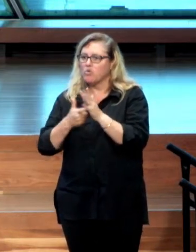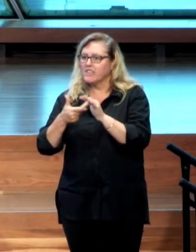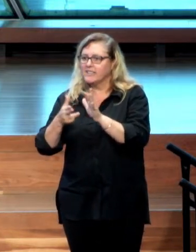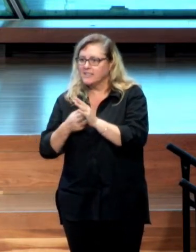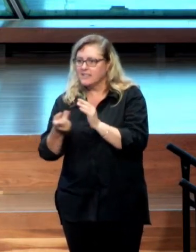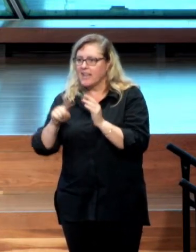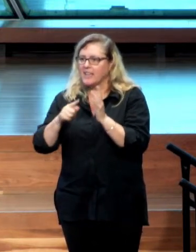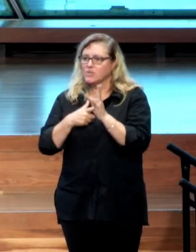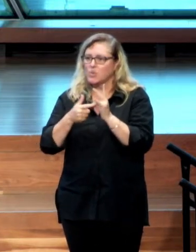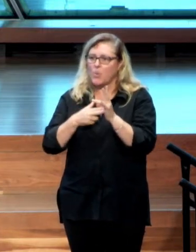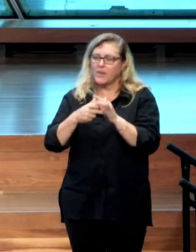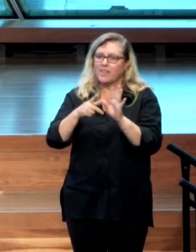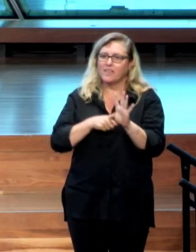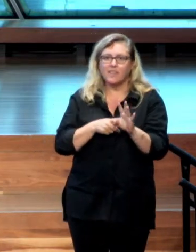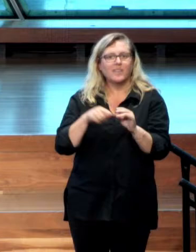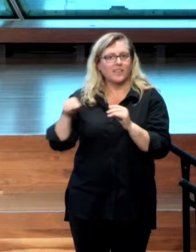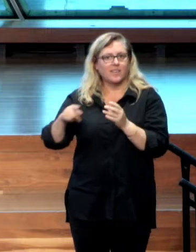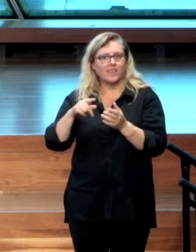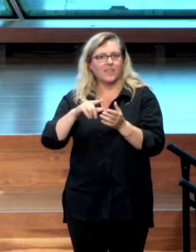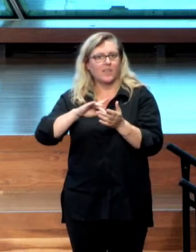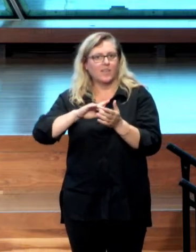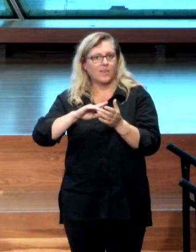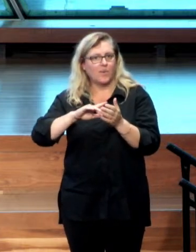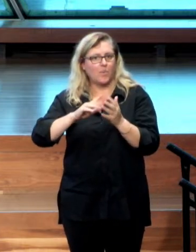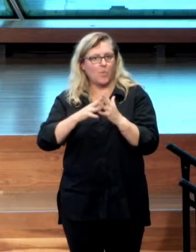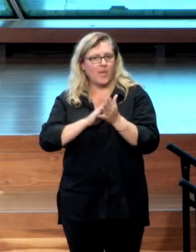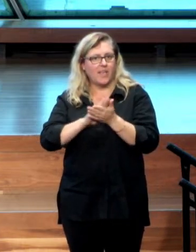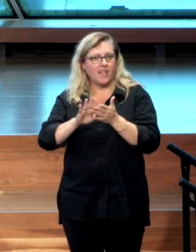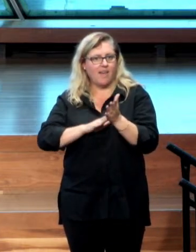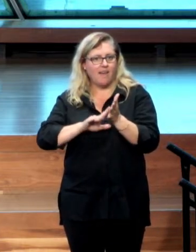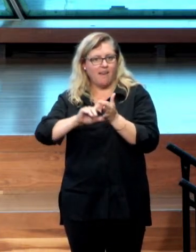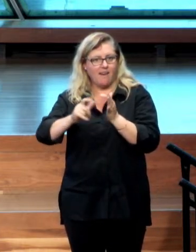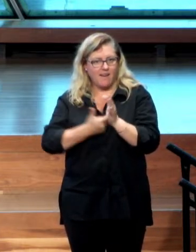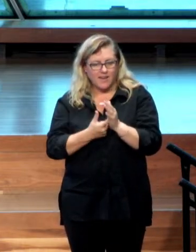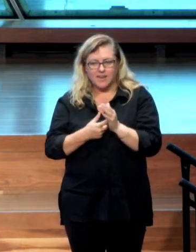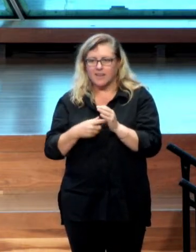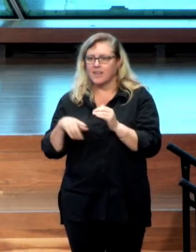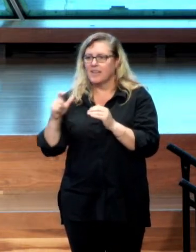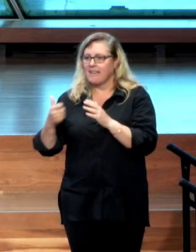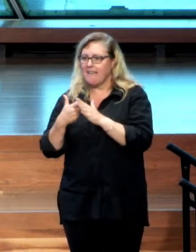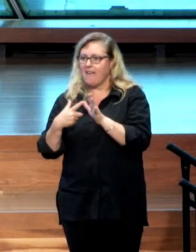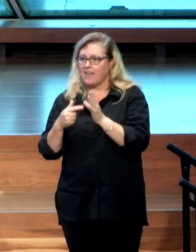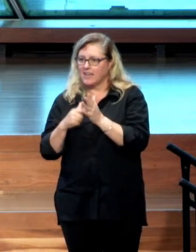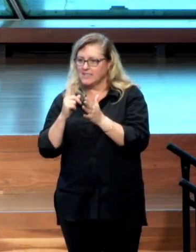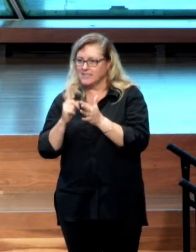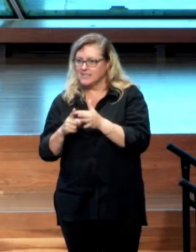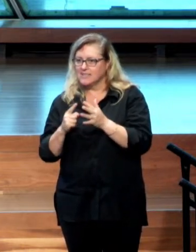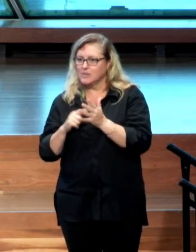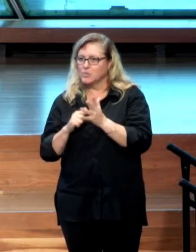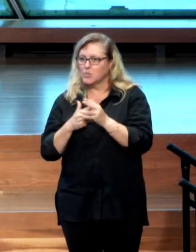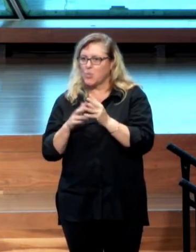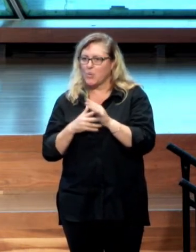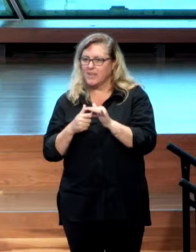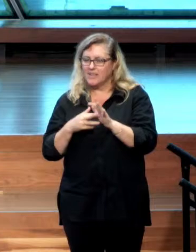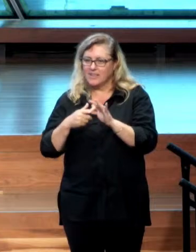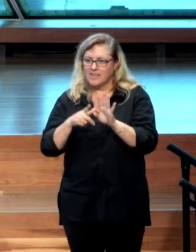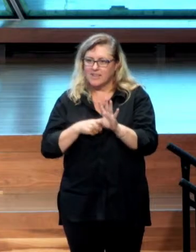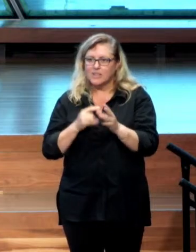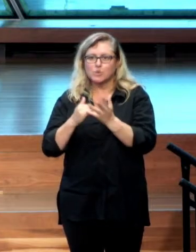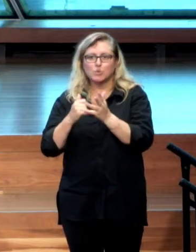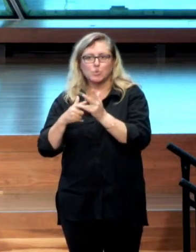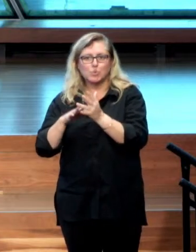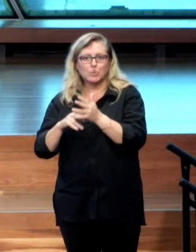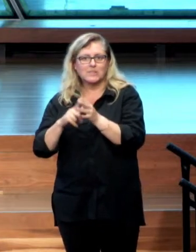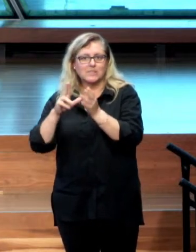whom the Wheeler Centre would not exist, TWC Chair Kate Tawney, and former Chair Susan Oliver, and